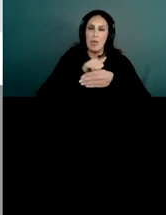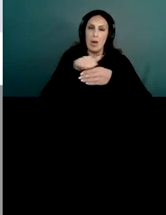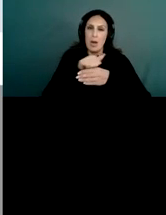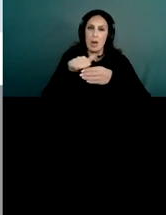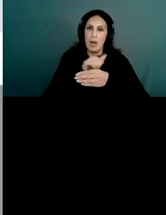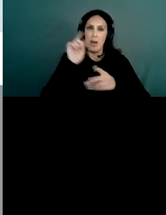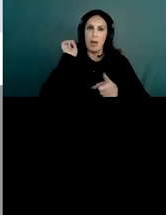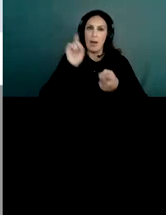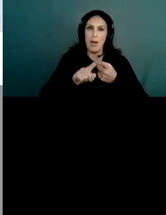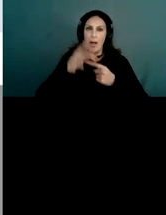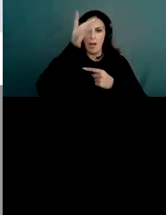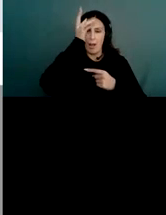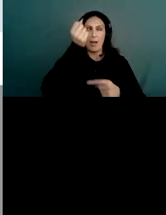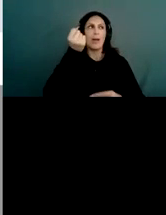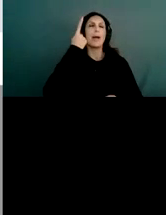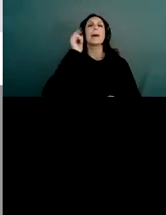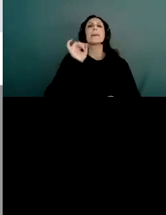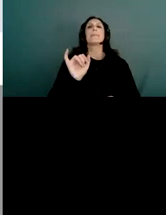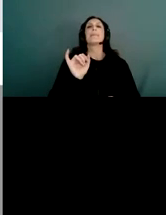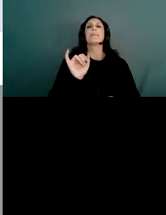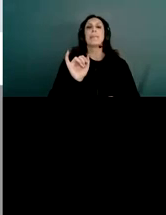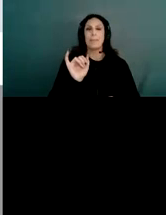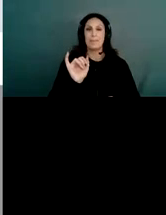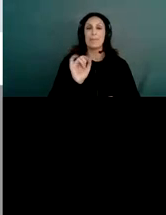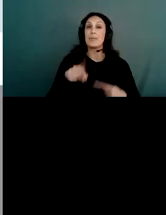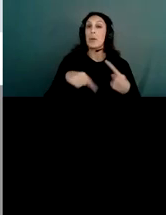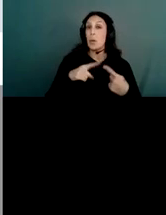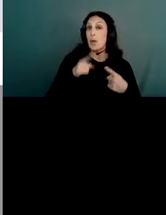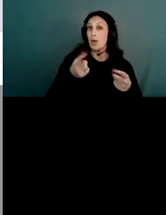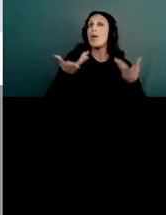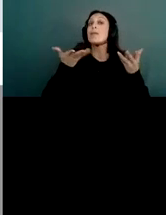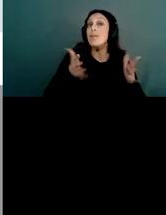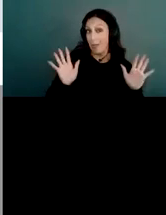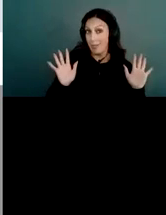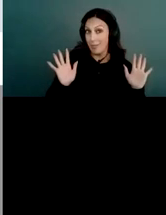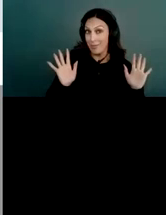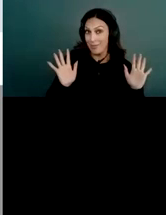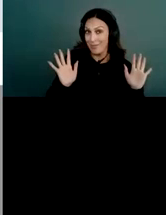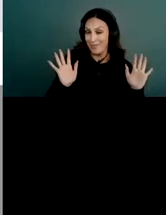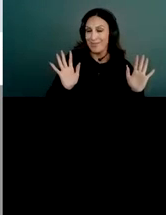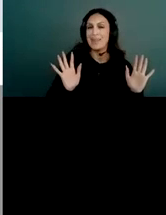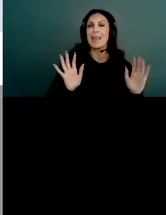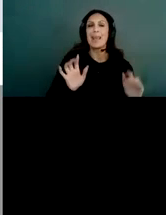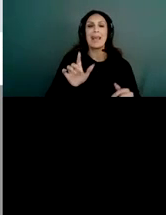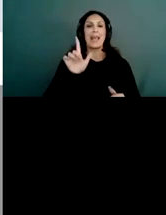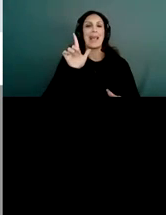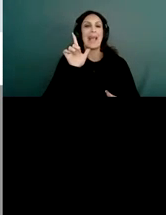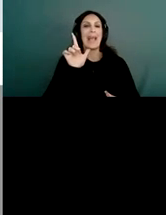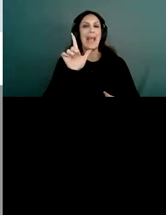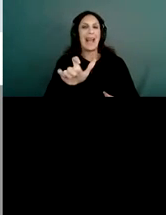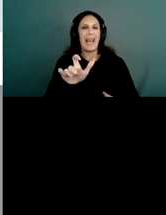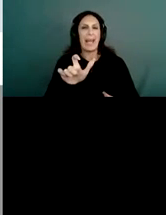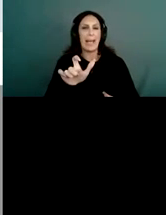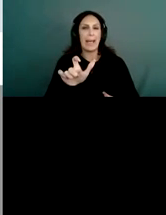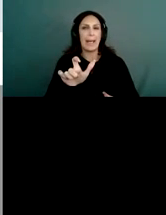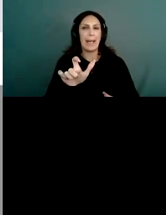Done. When students are done, D-O-N-E, you want to make sure that they click out of each page